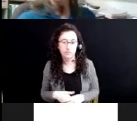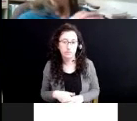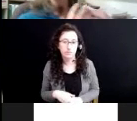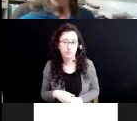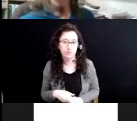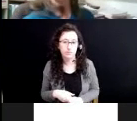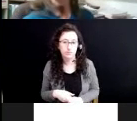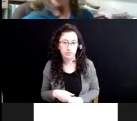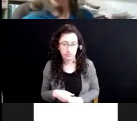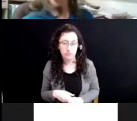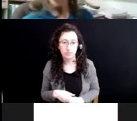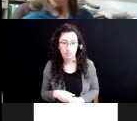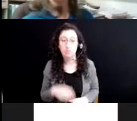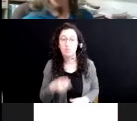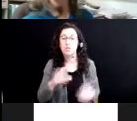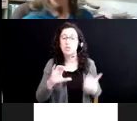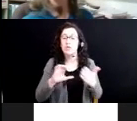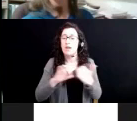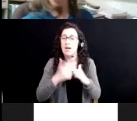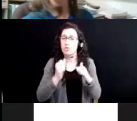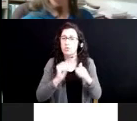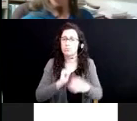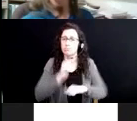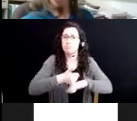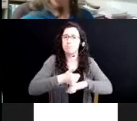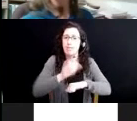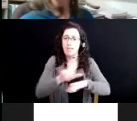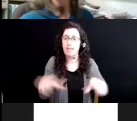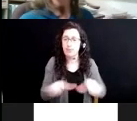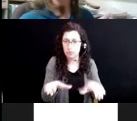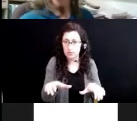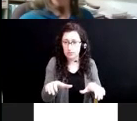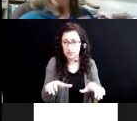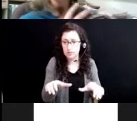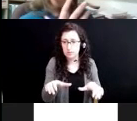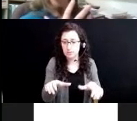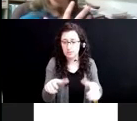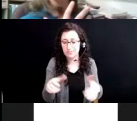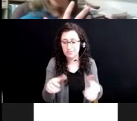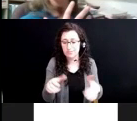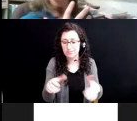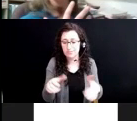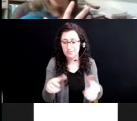are how to implement those actions without doing unintended negative